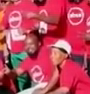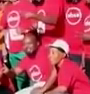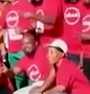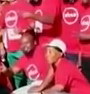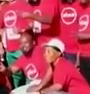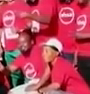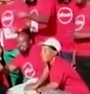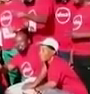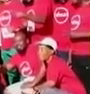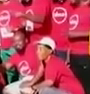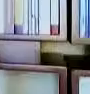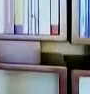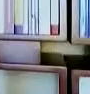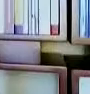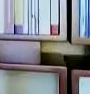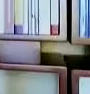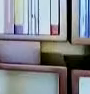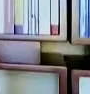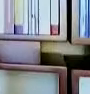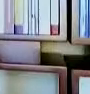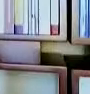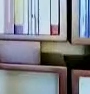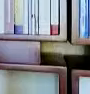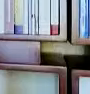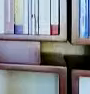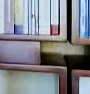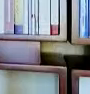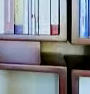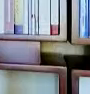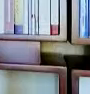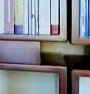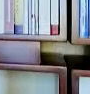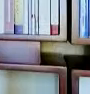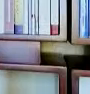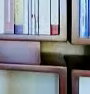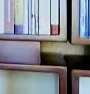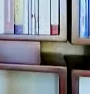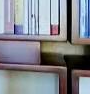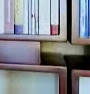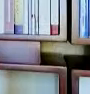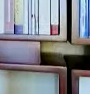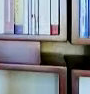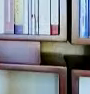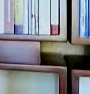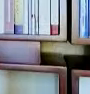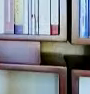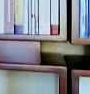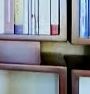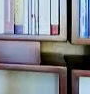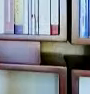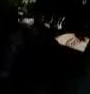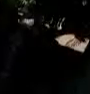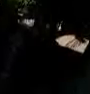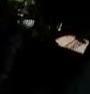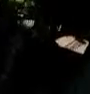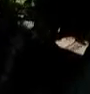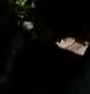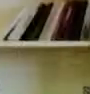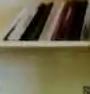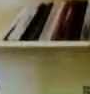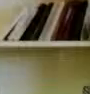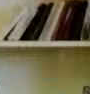build ablution blocks. And we raised a total of 320,000 kwacha. This is